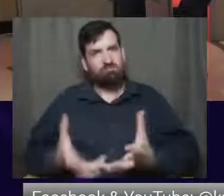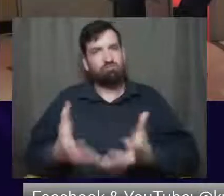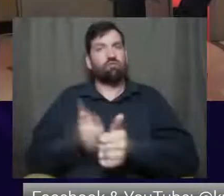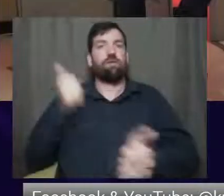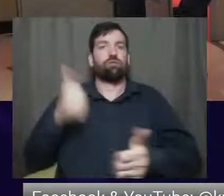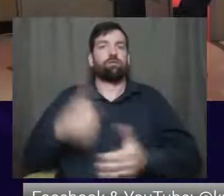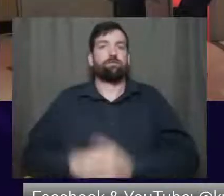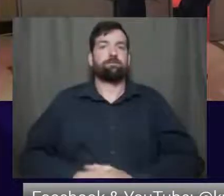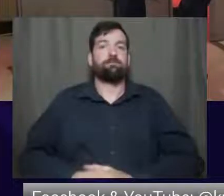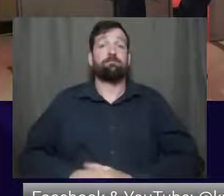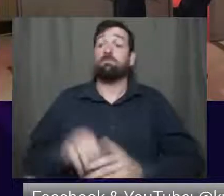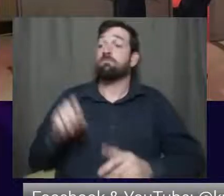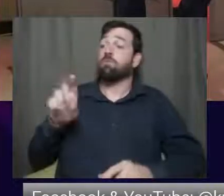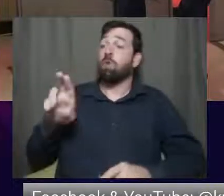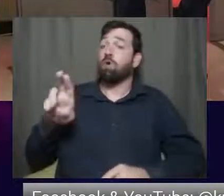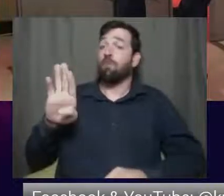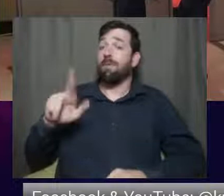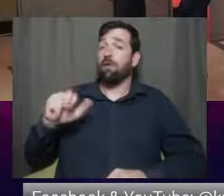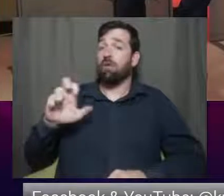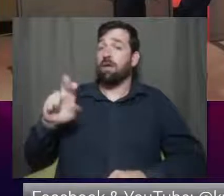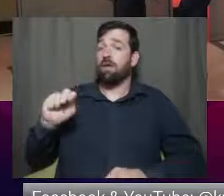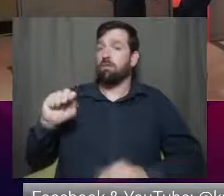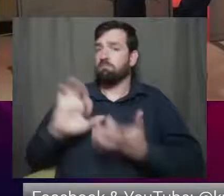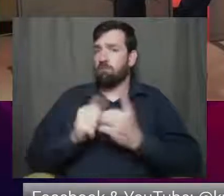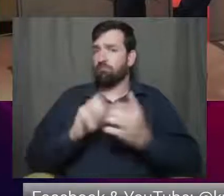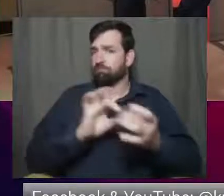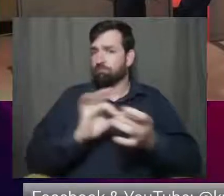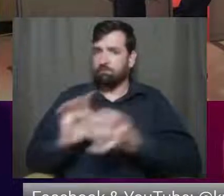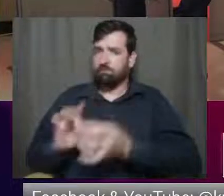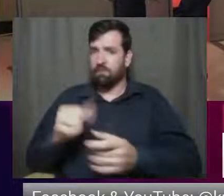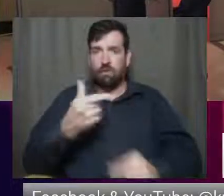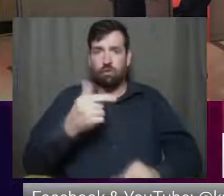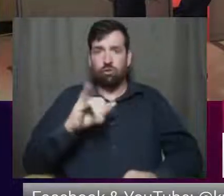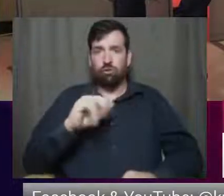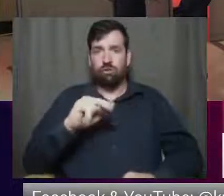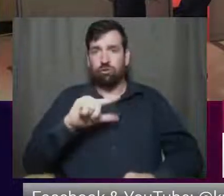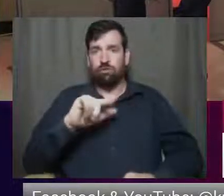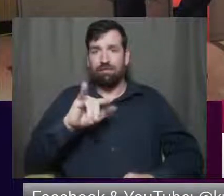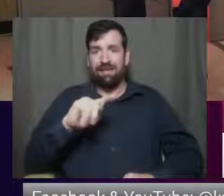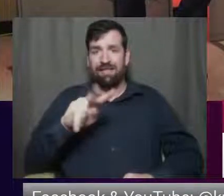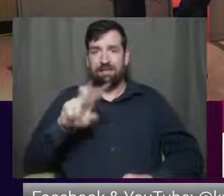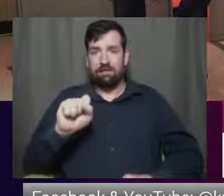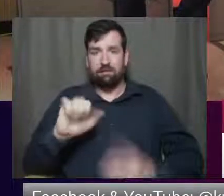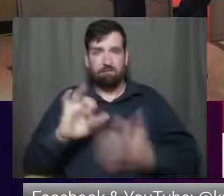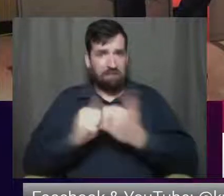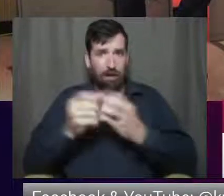Dr. Berrigan, how do you make that connection with gingivitis? And maybe we start with that. How do you get rid of that?